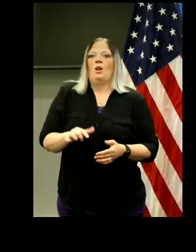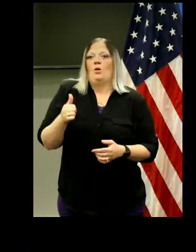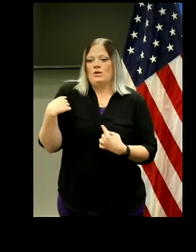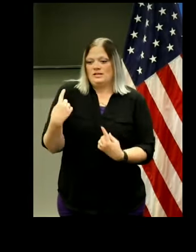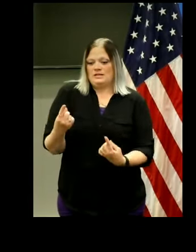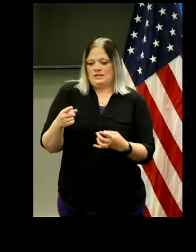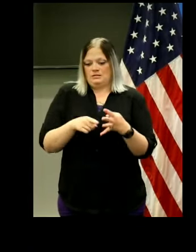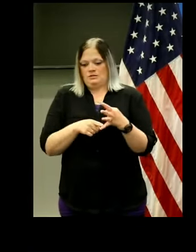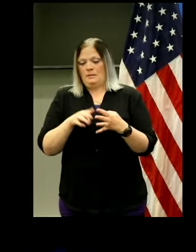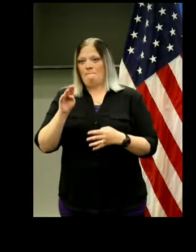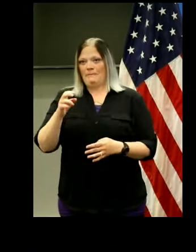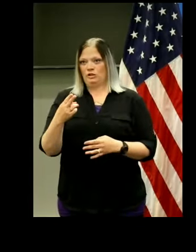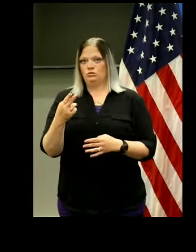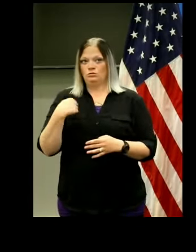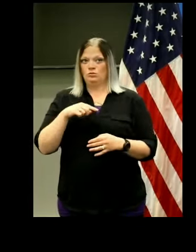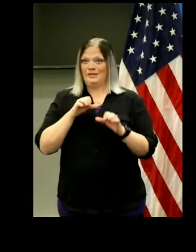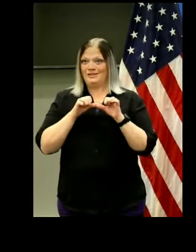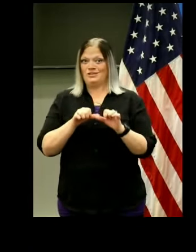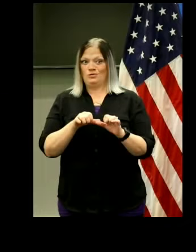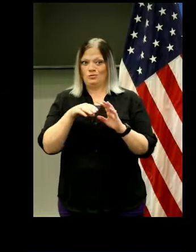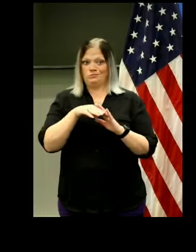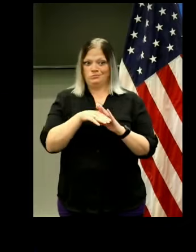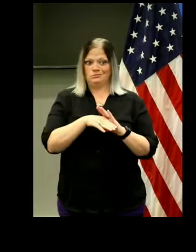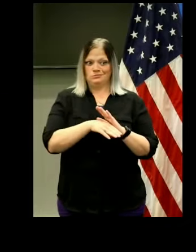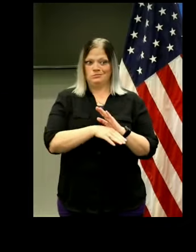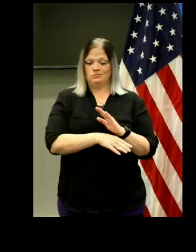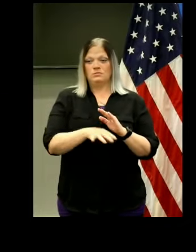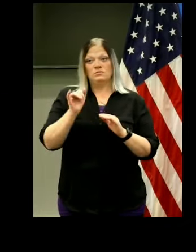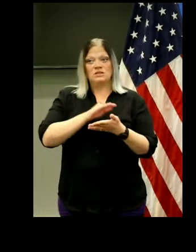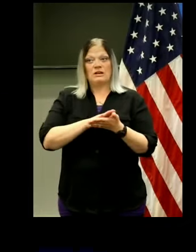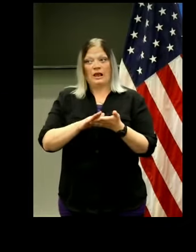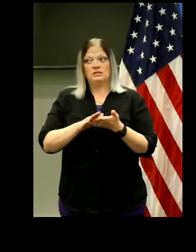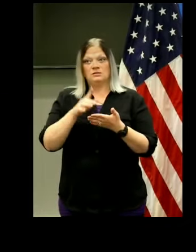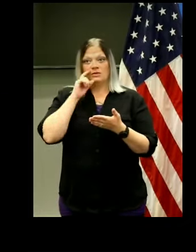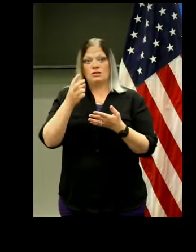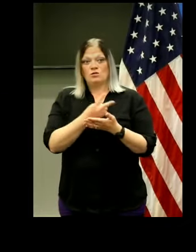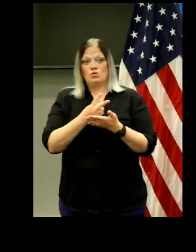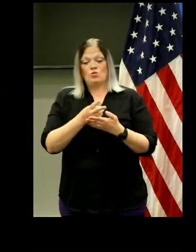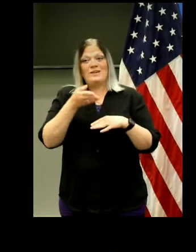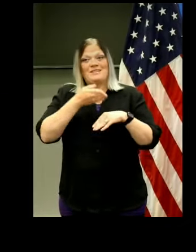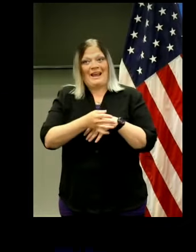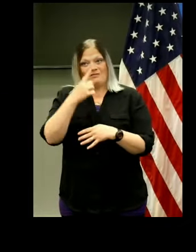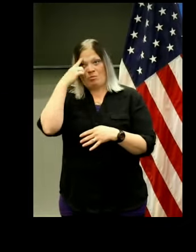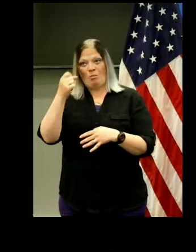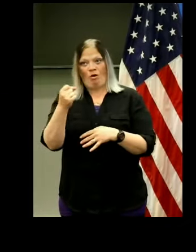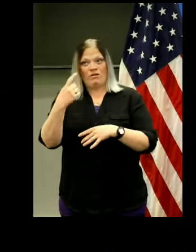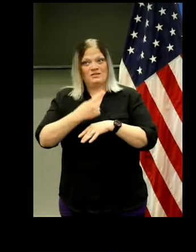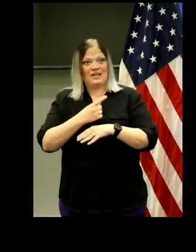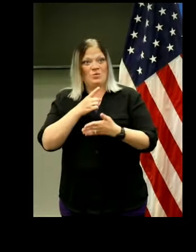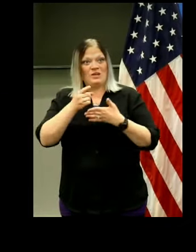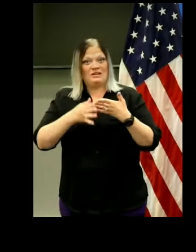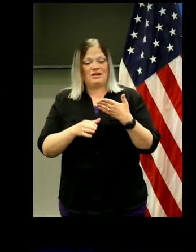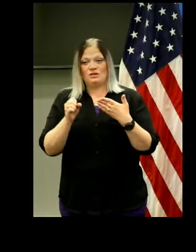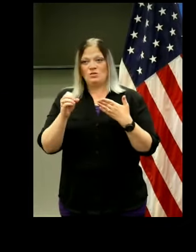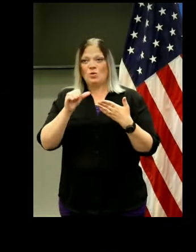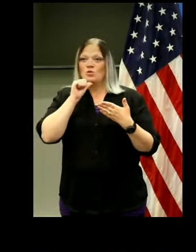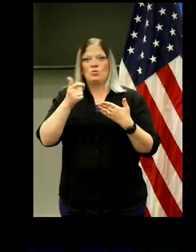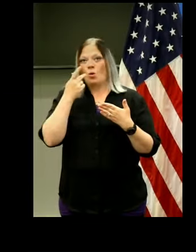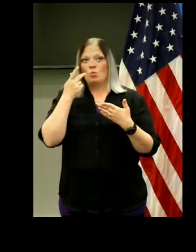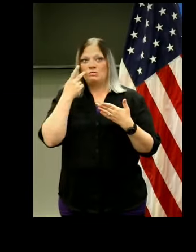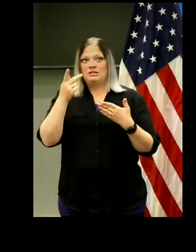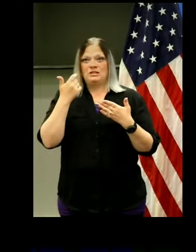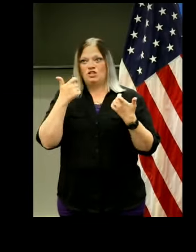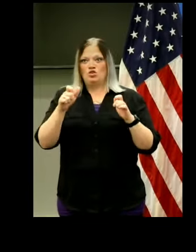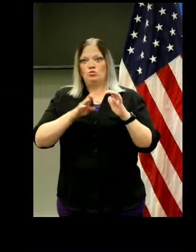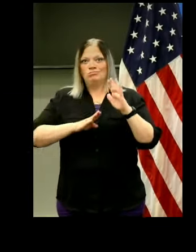March. So we continue to head downward, and this is nice because this is approximately 2 weeks after Memorial Day weekend. So we're not seeing this big spike